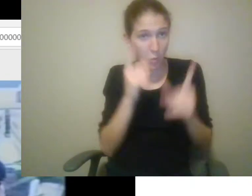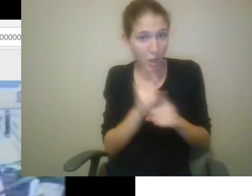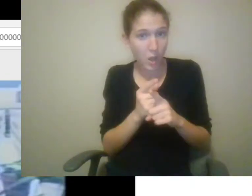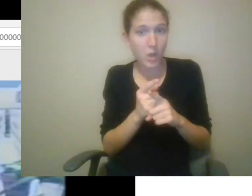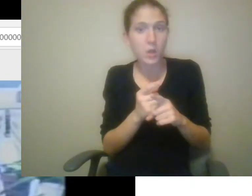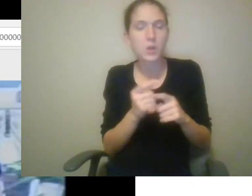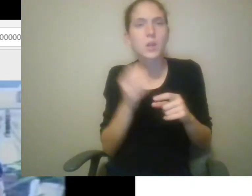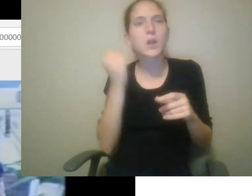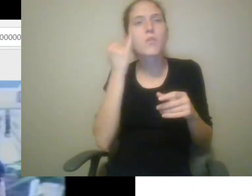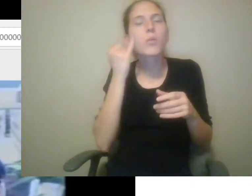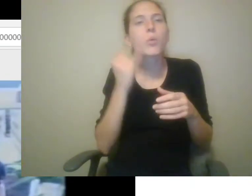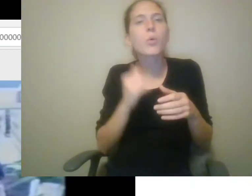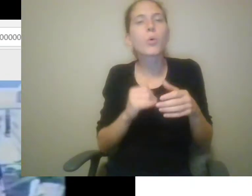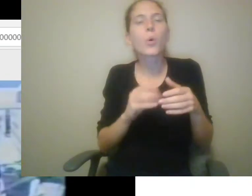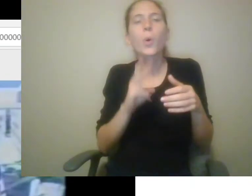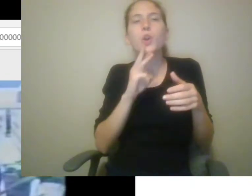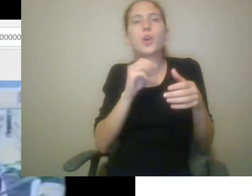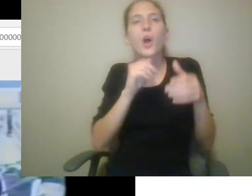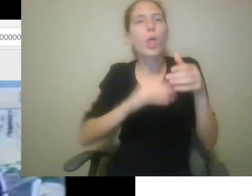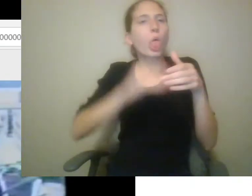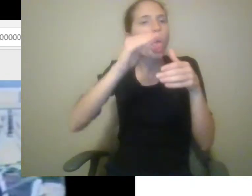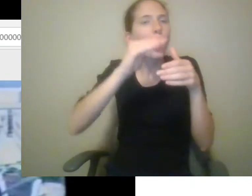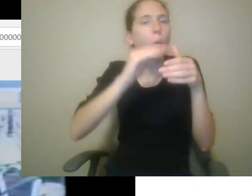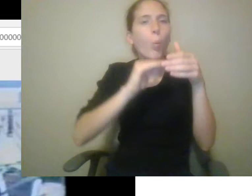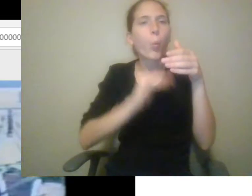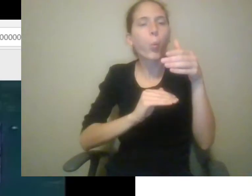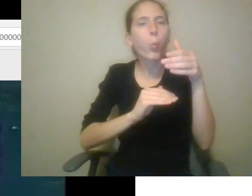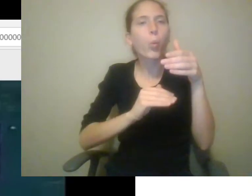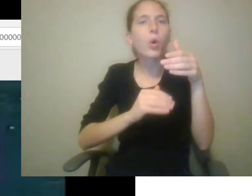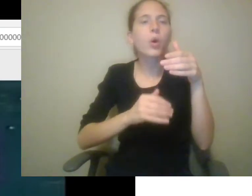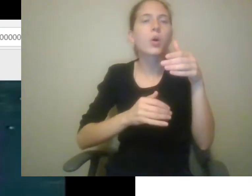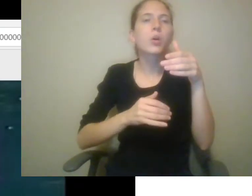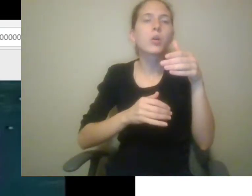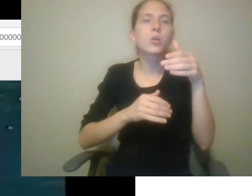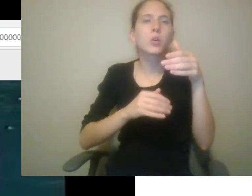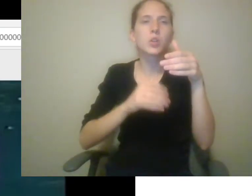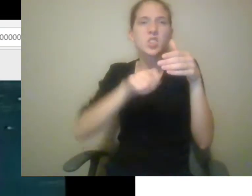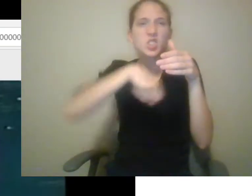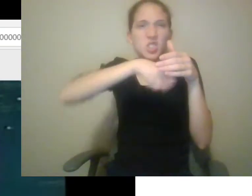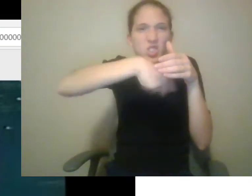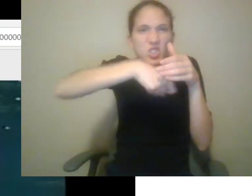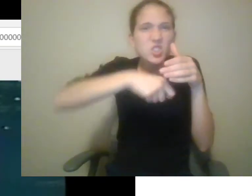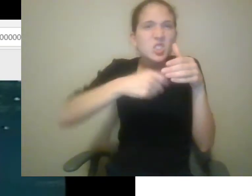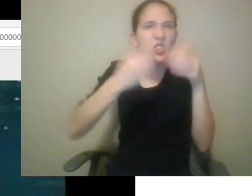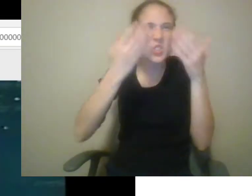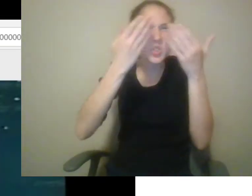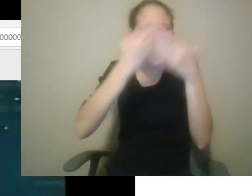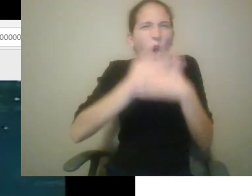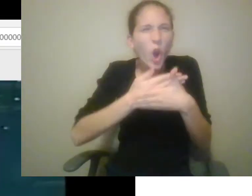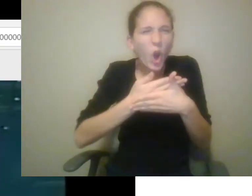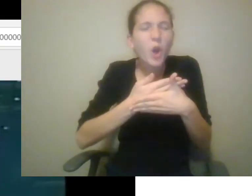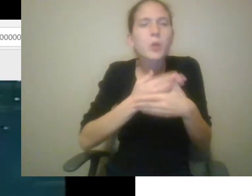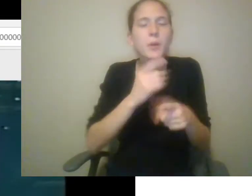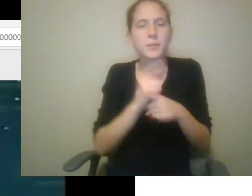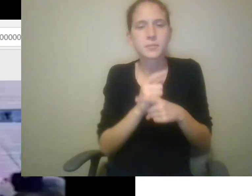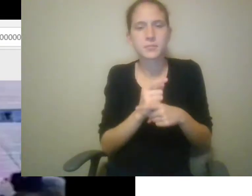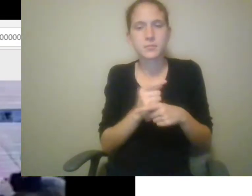darker. What else? What else? Stacy?